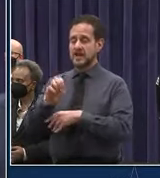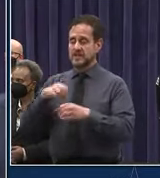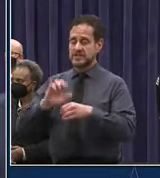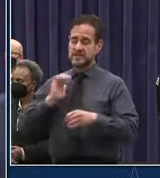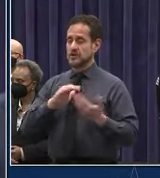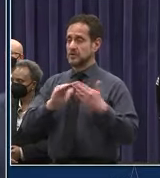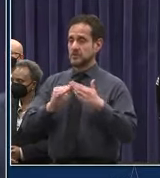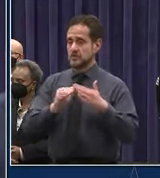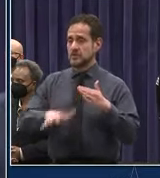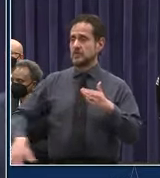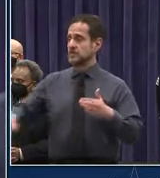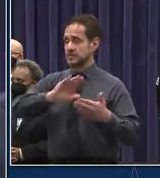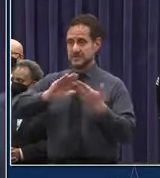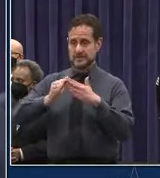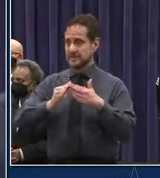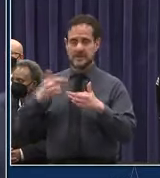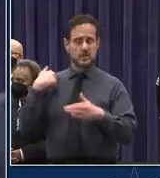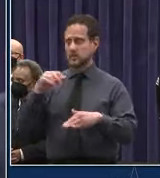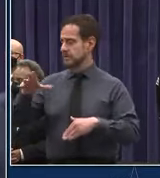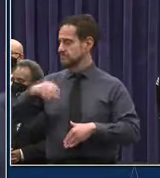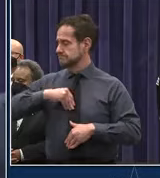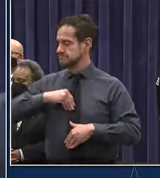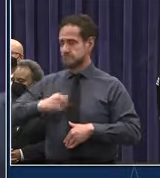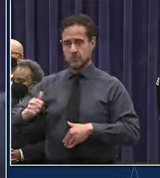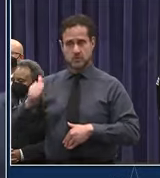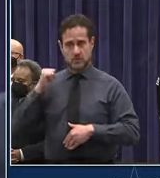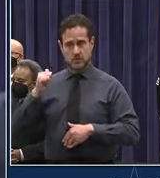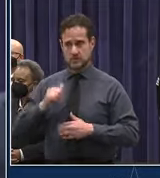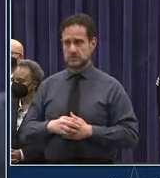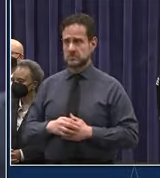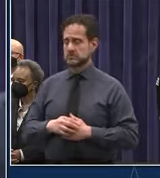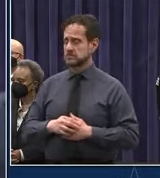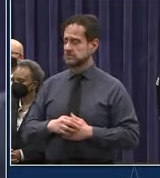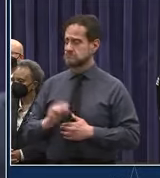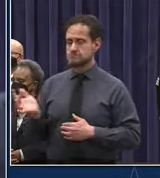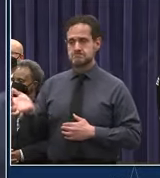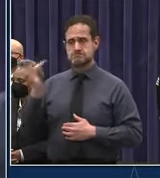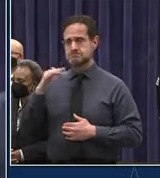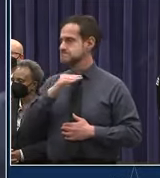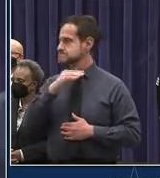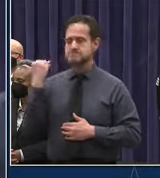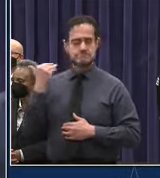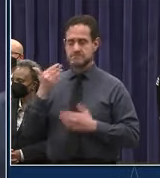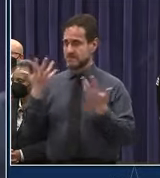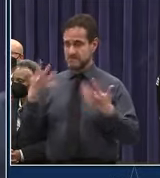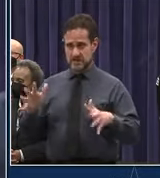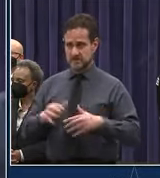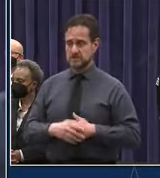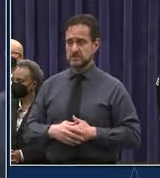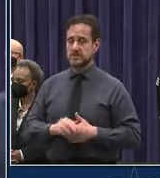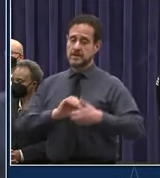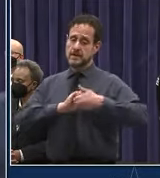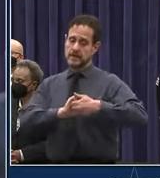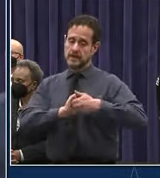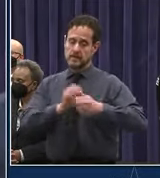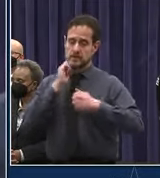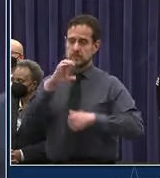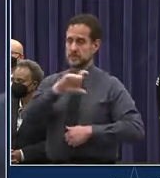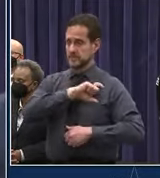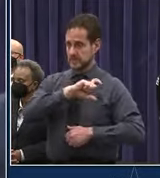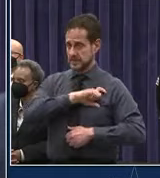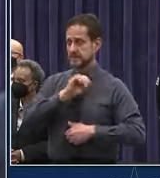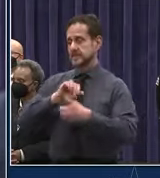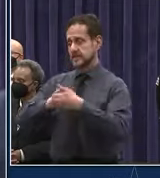be tolerated. We are simply tired of it. Collaborations with our law enforcement partners and the